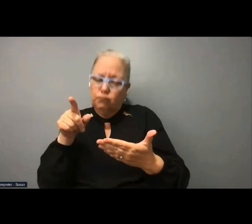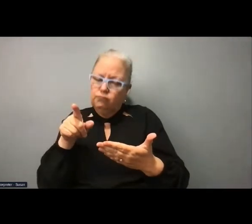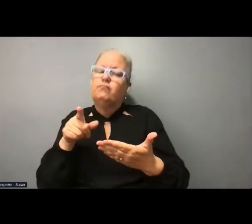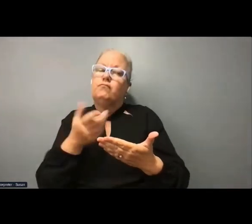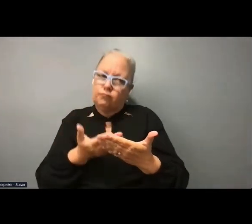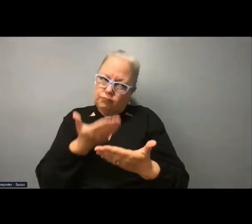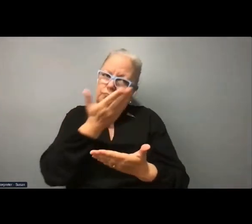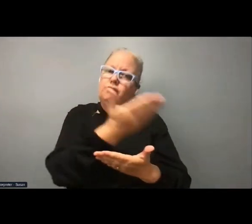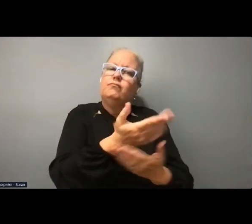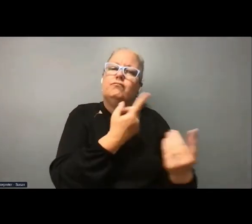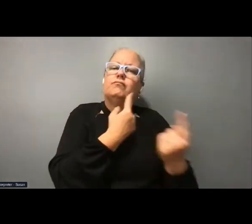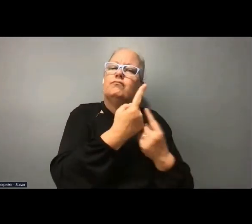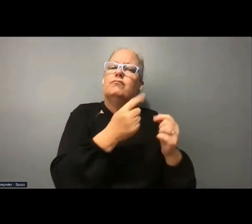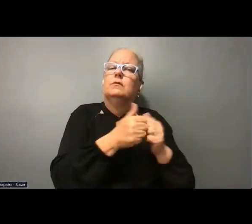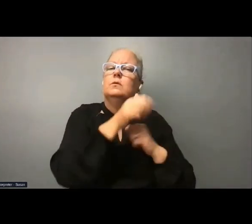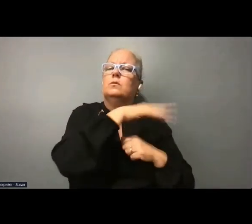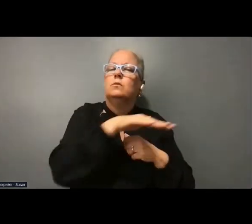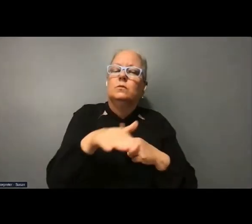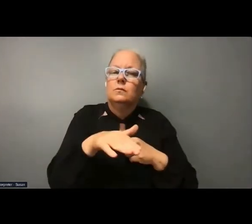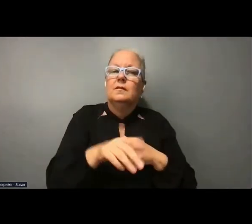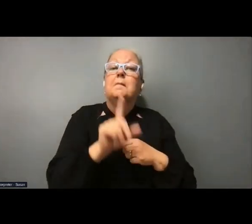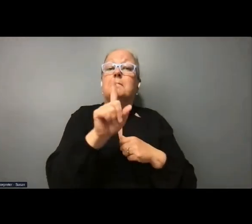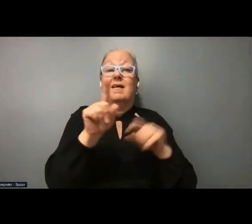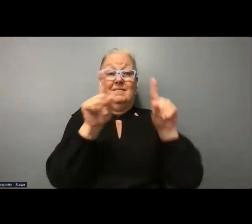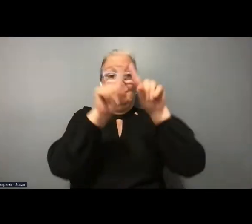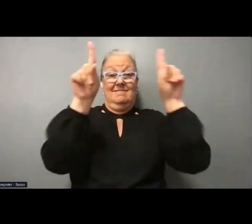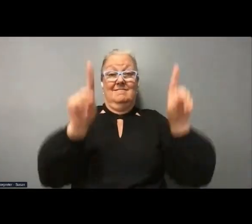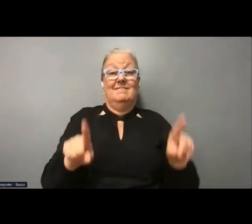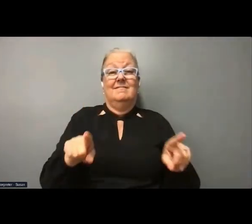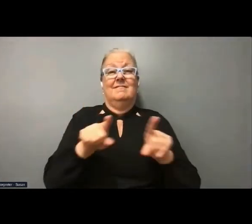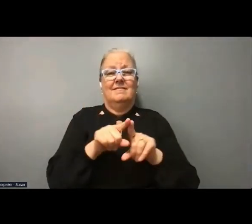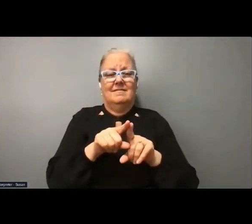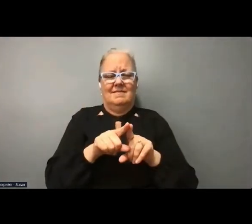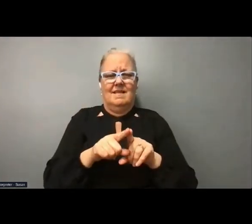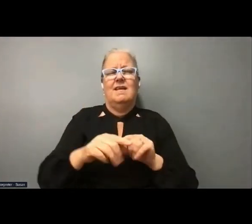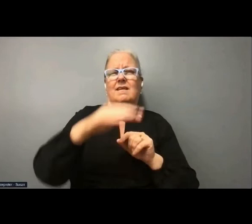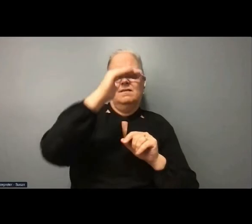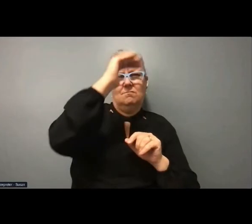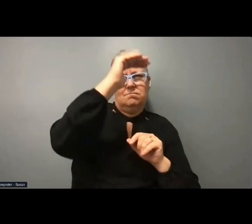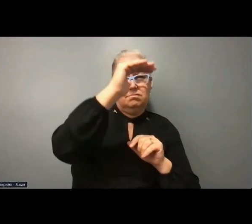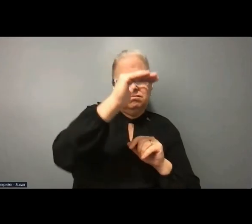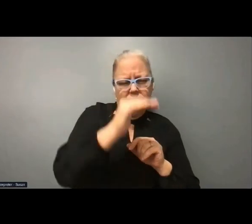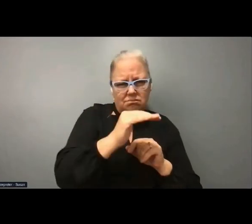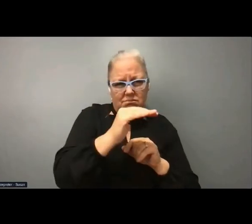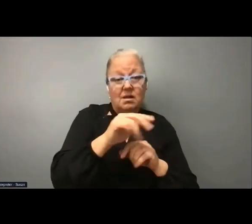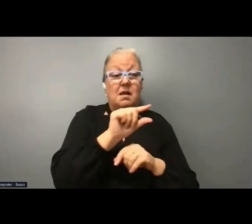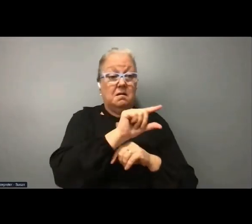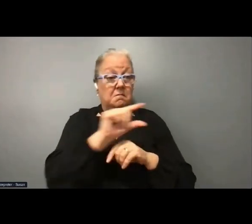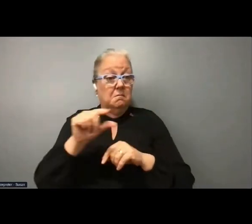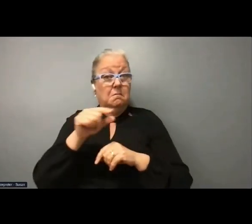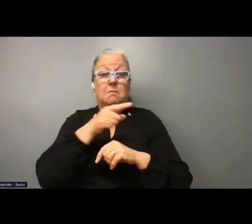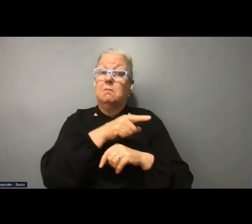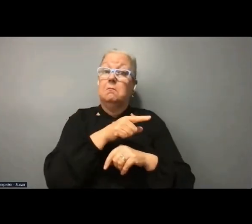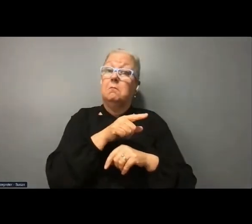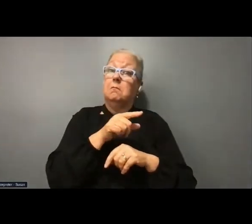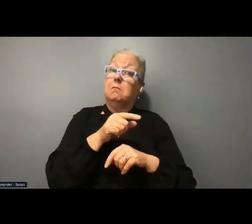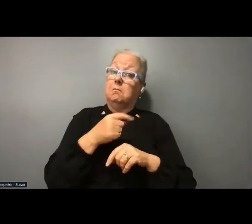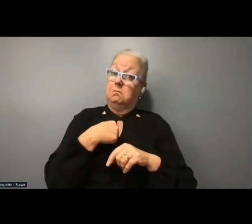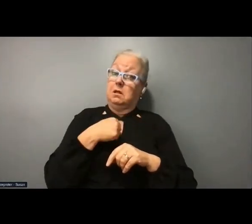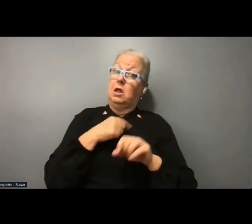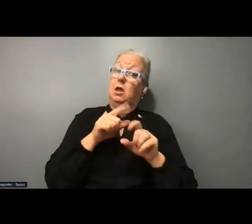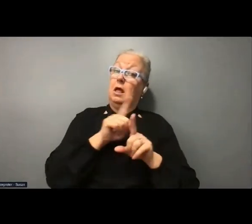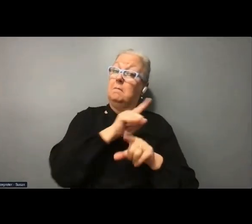are filled out before for children and for adults before accessing any type of activities that Save the Children is